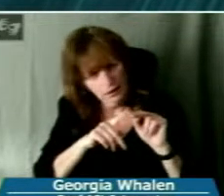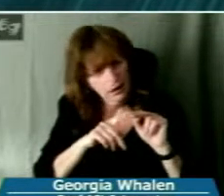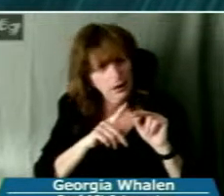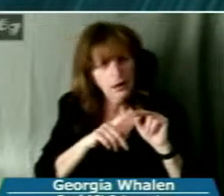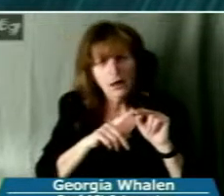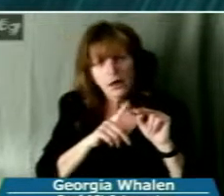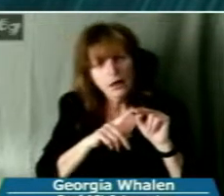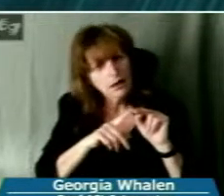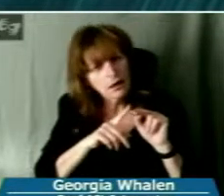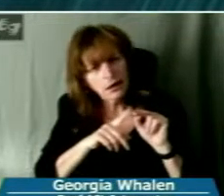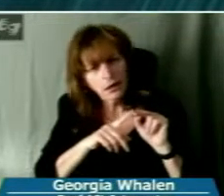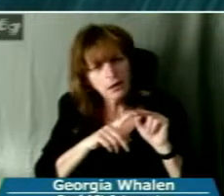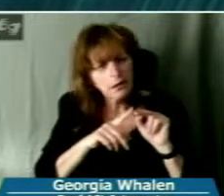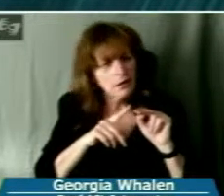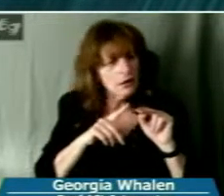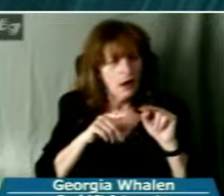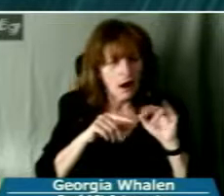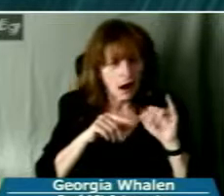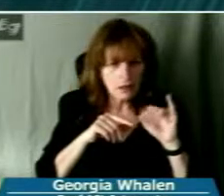ventilator?